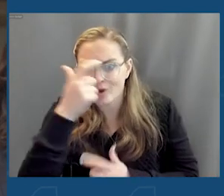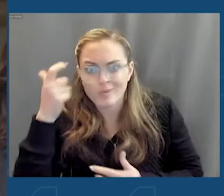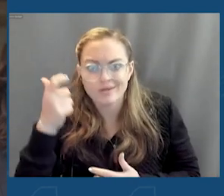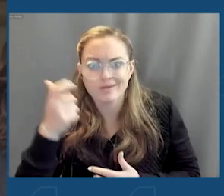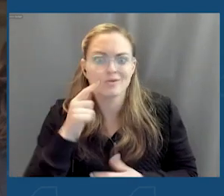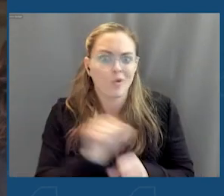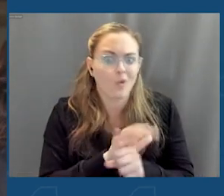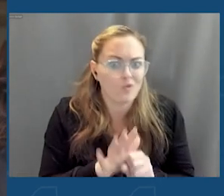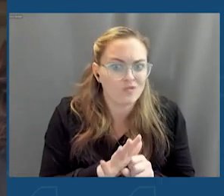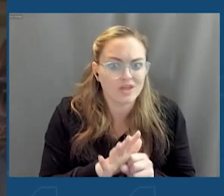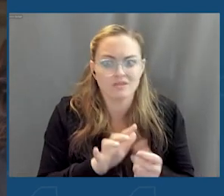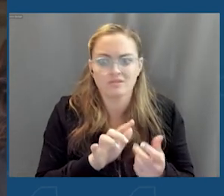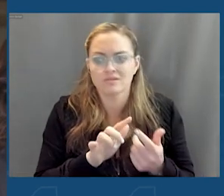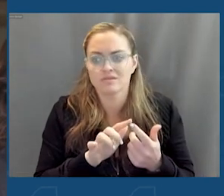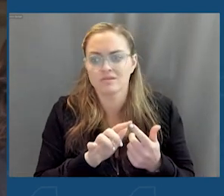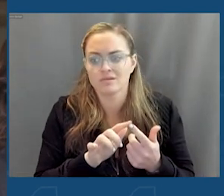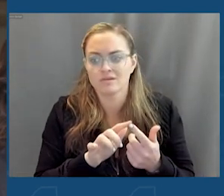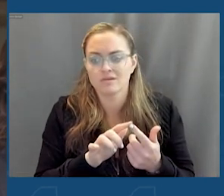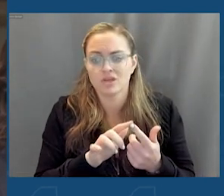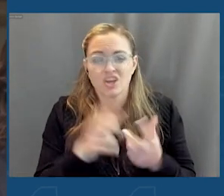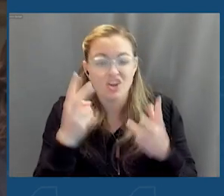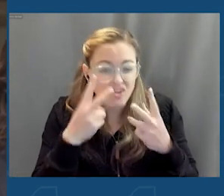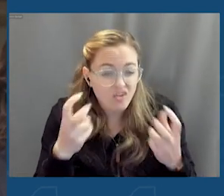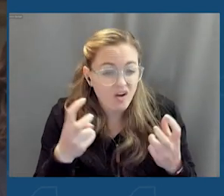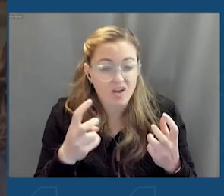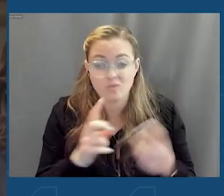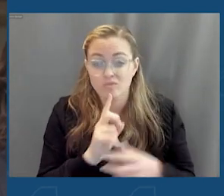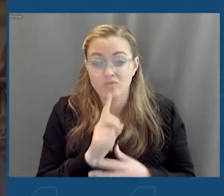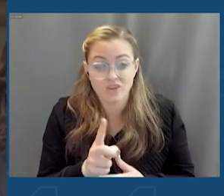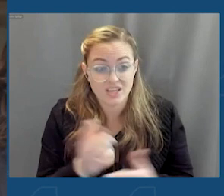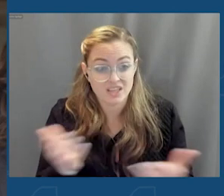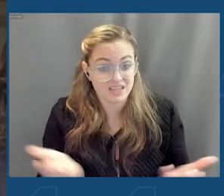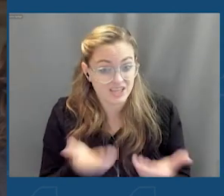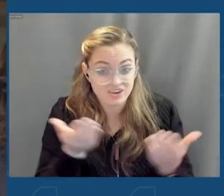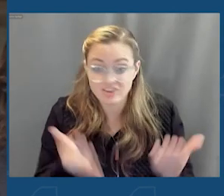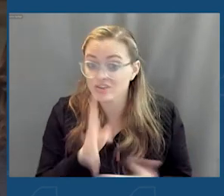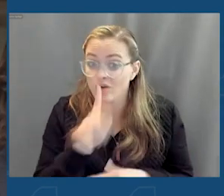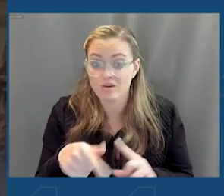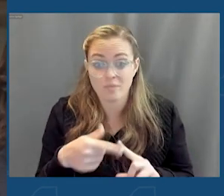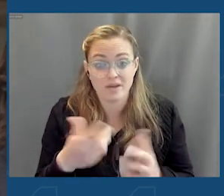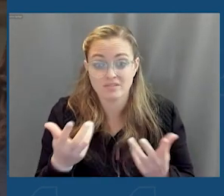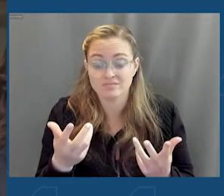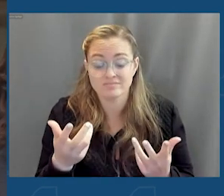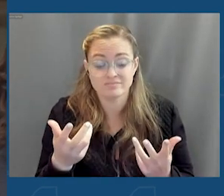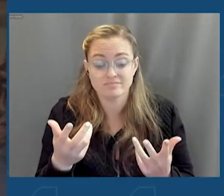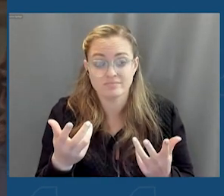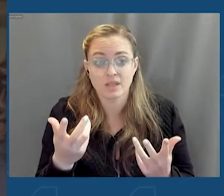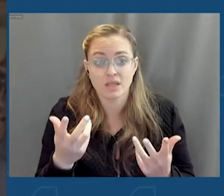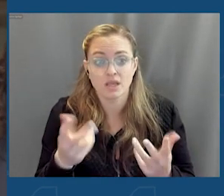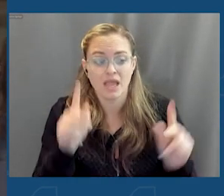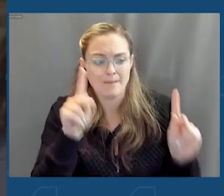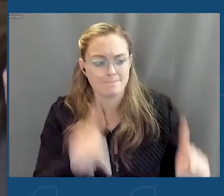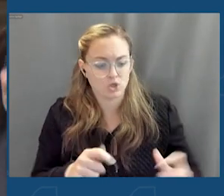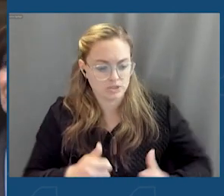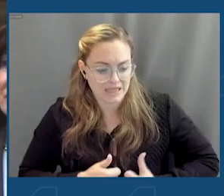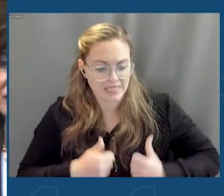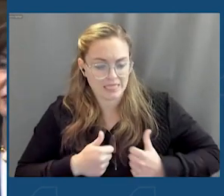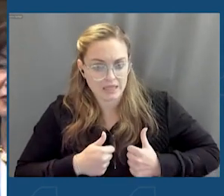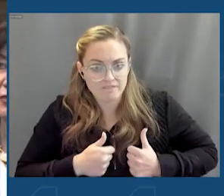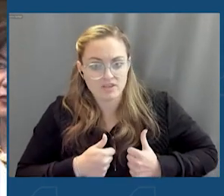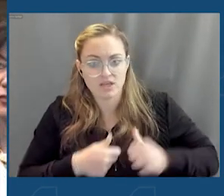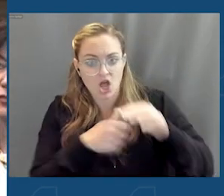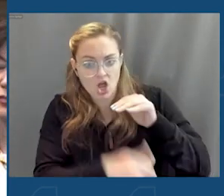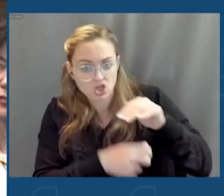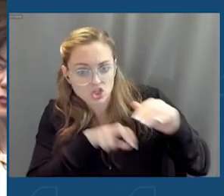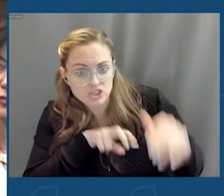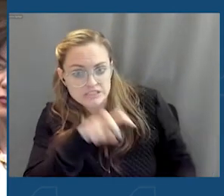COVID. The crime was real. Right here, we talked about a person living under the stairs that